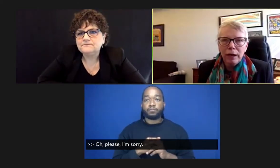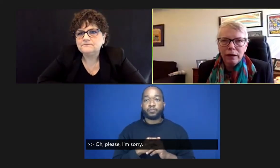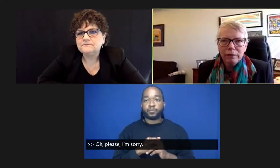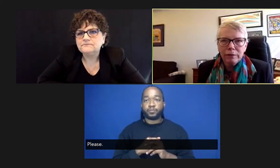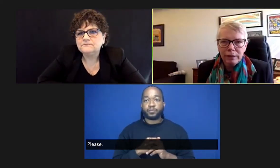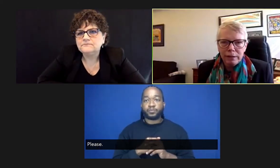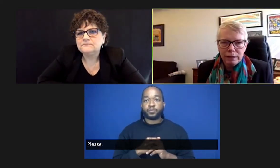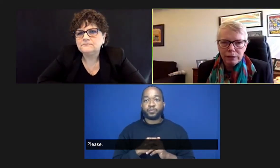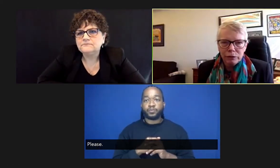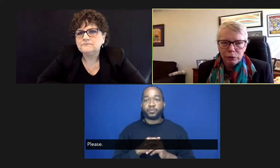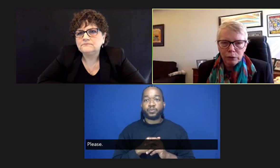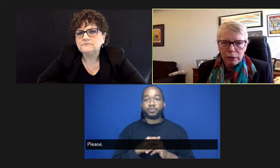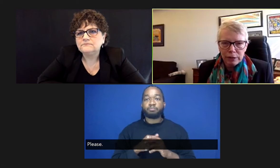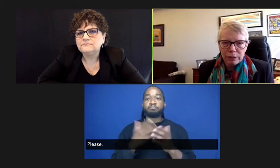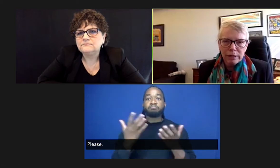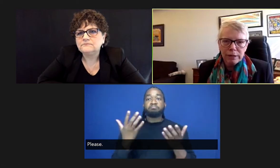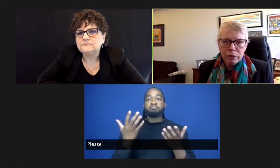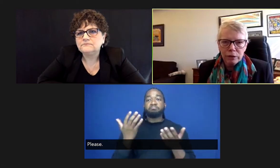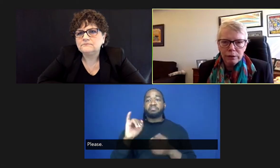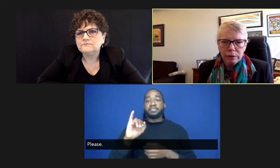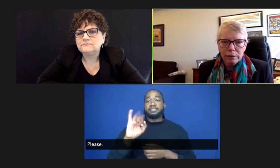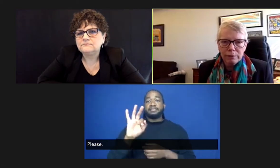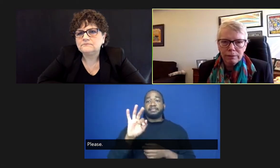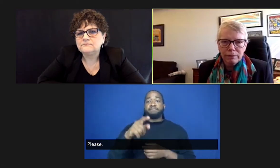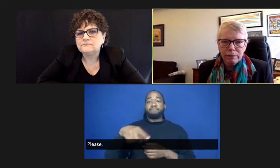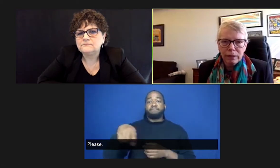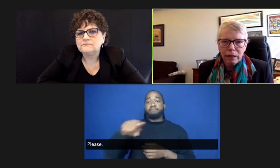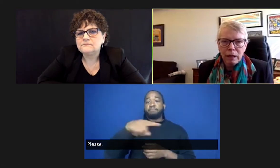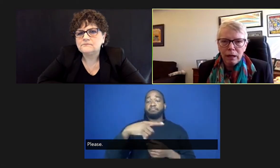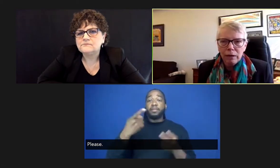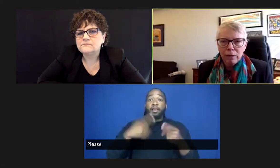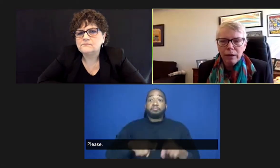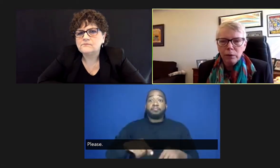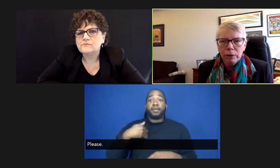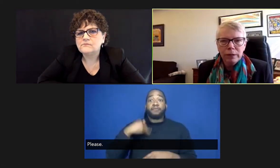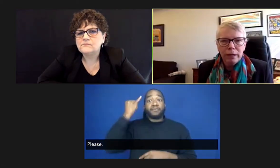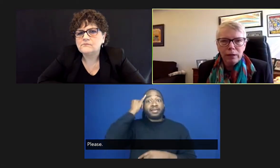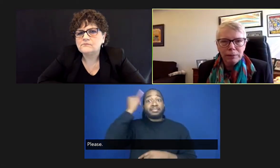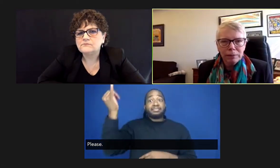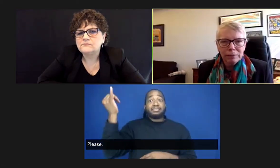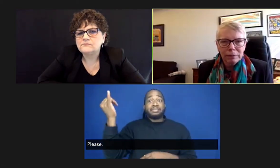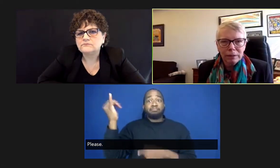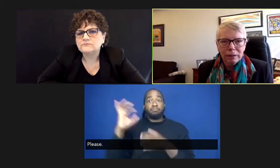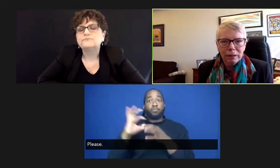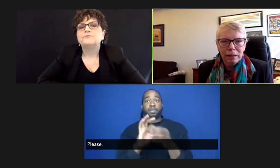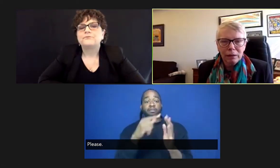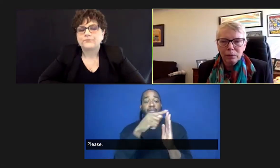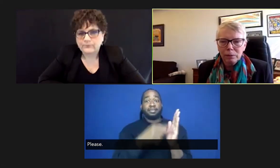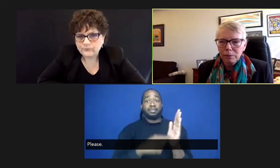If you have ideas for legislation that would help,